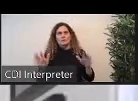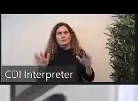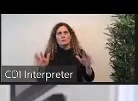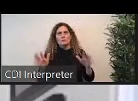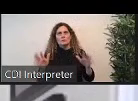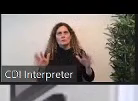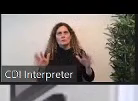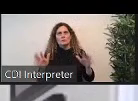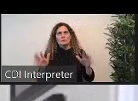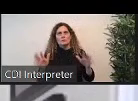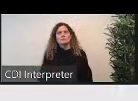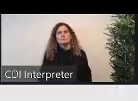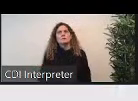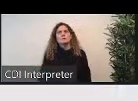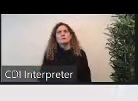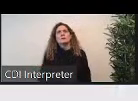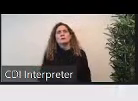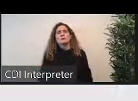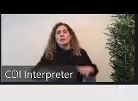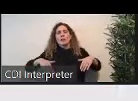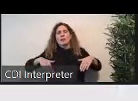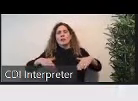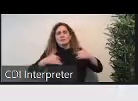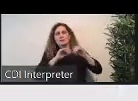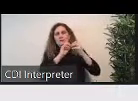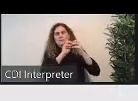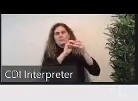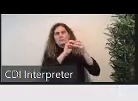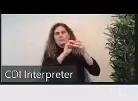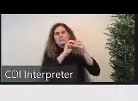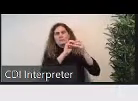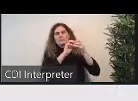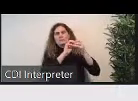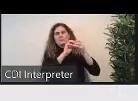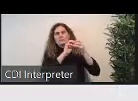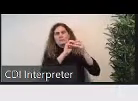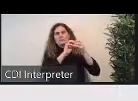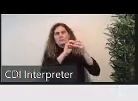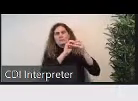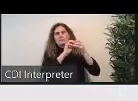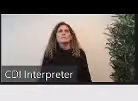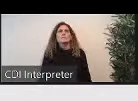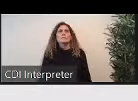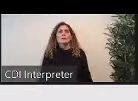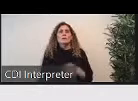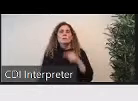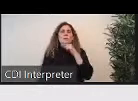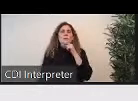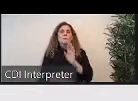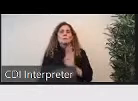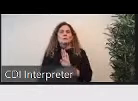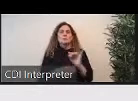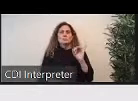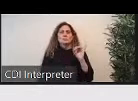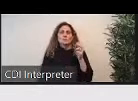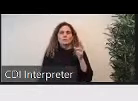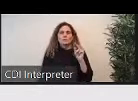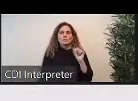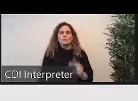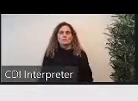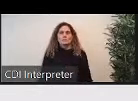And one more question from Sari Lesk at the Milwaukee Business Journal for Commissioner Jackson. How will the presence of the new variant factor into your